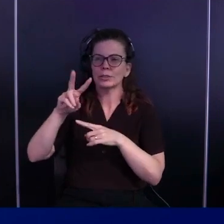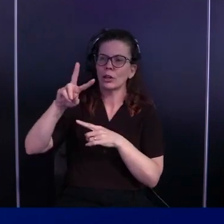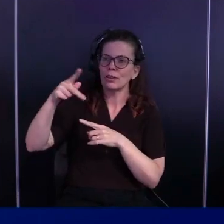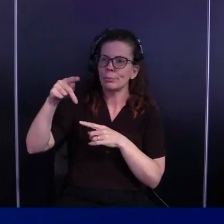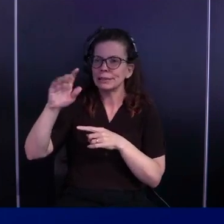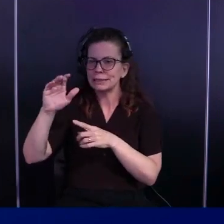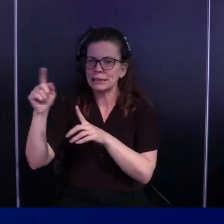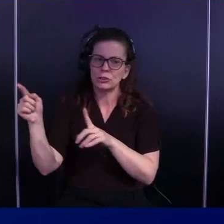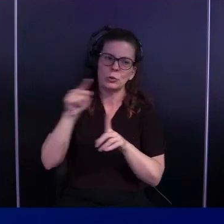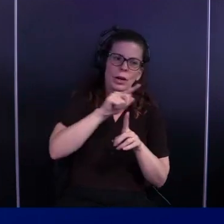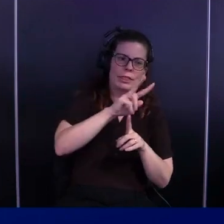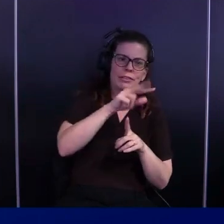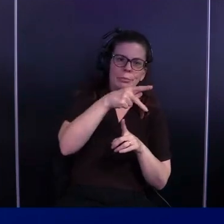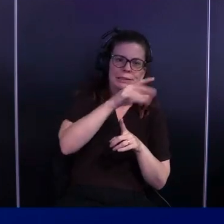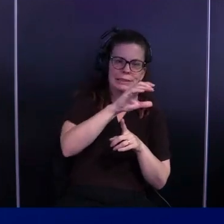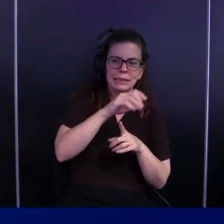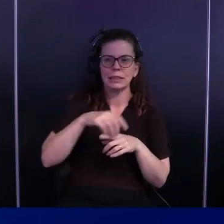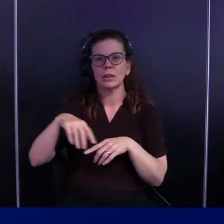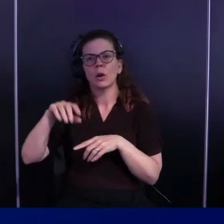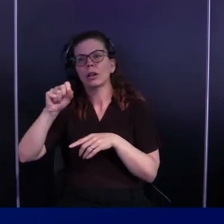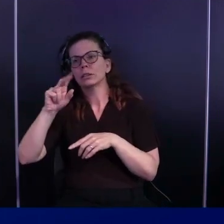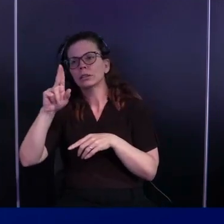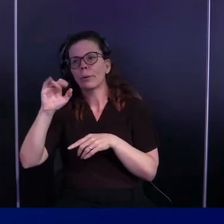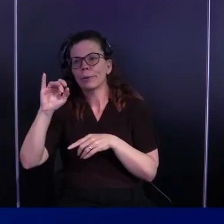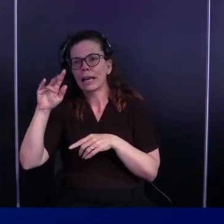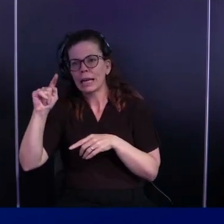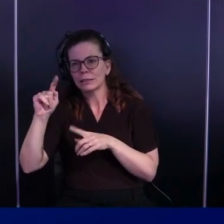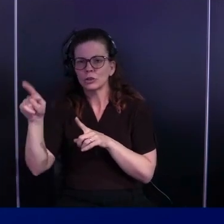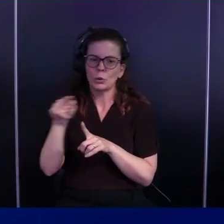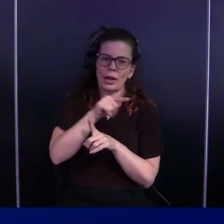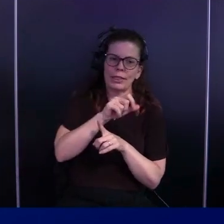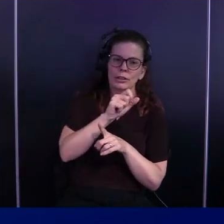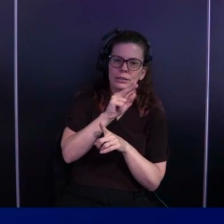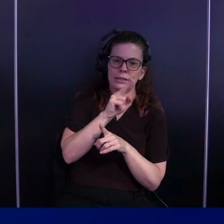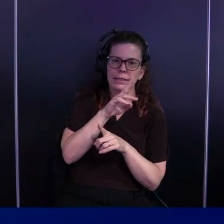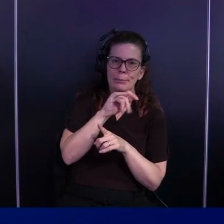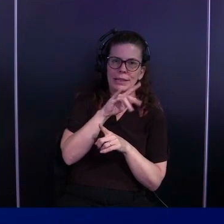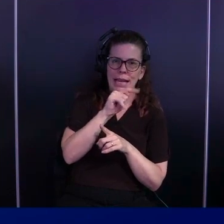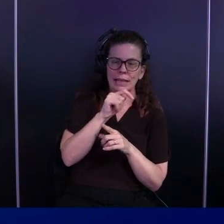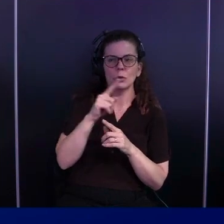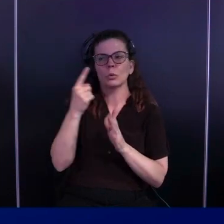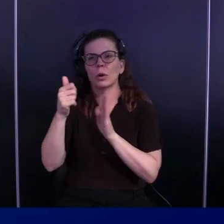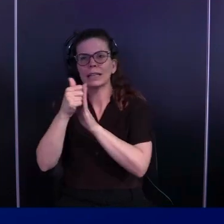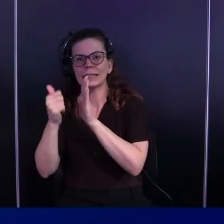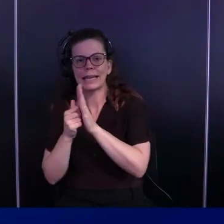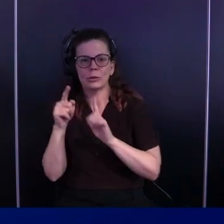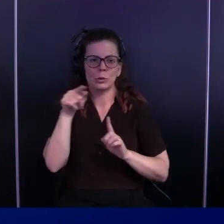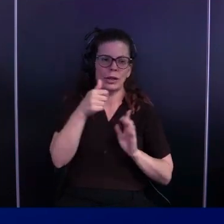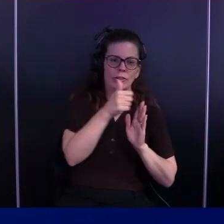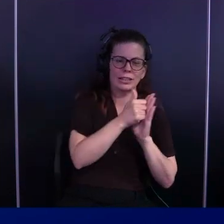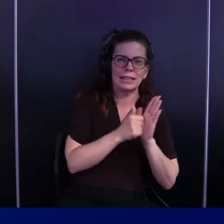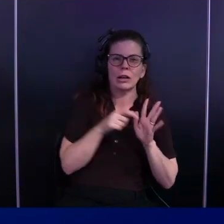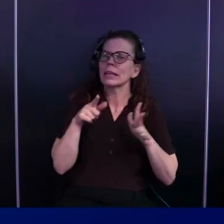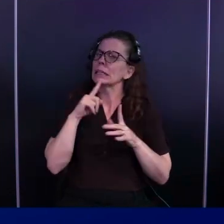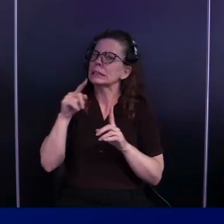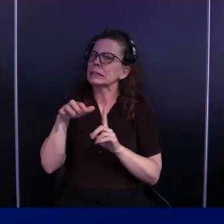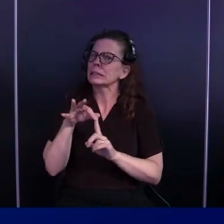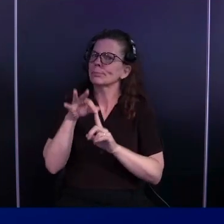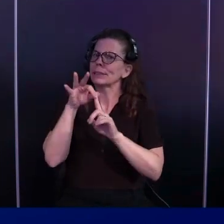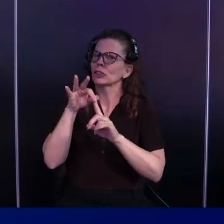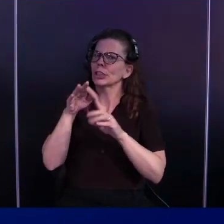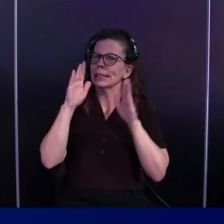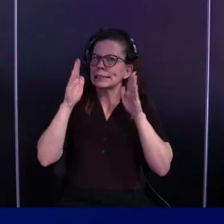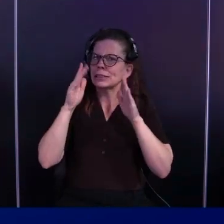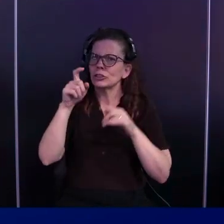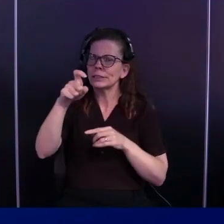to another, from one subnet to another, from one account to another, that also needs special attention because of the fact like we have all